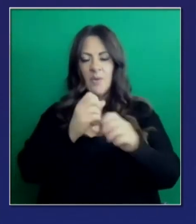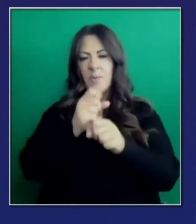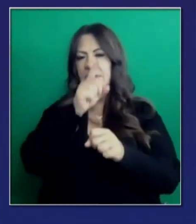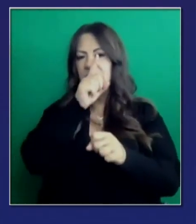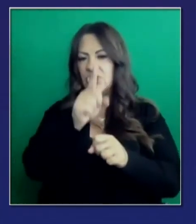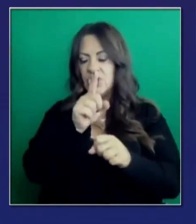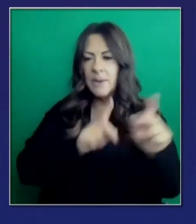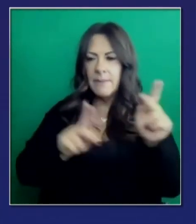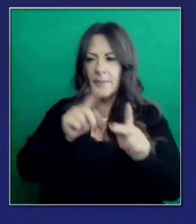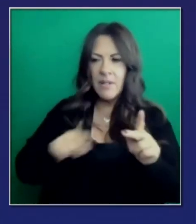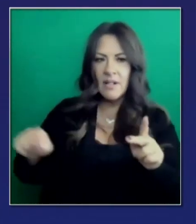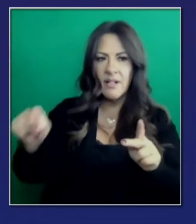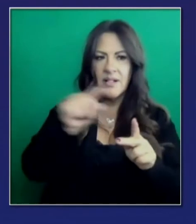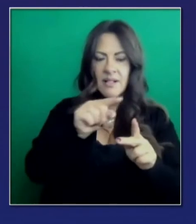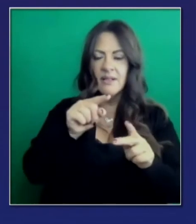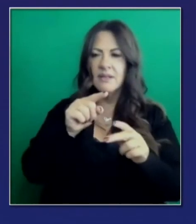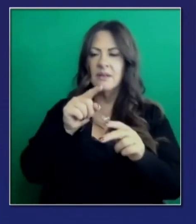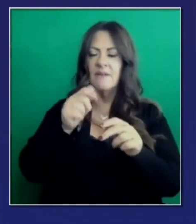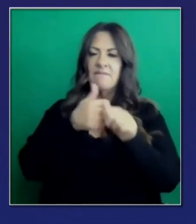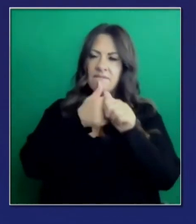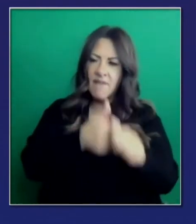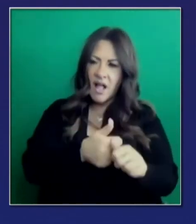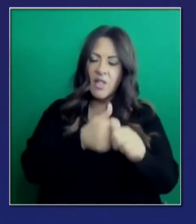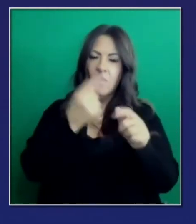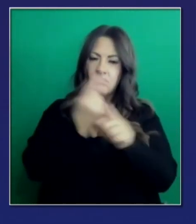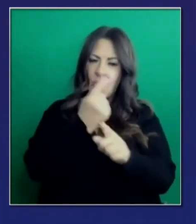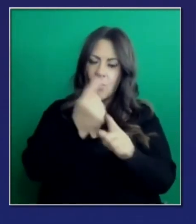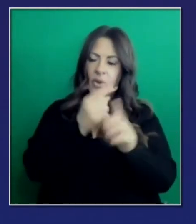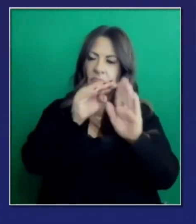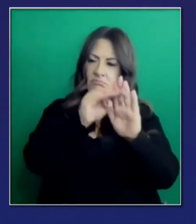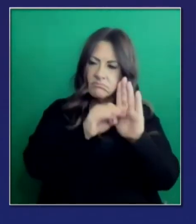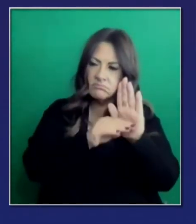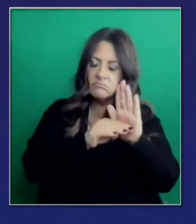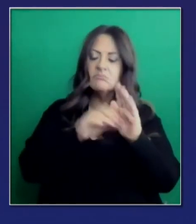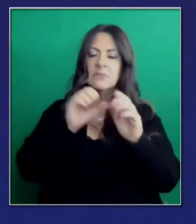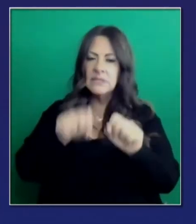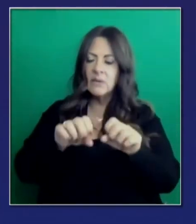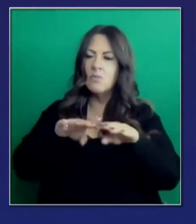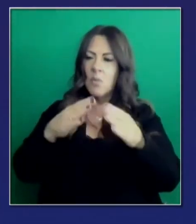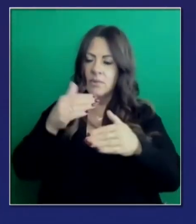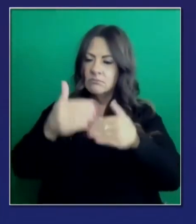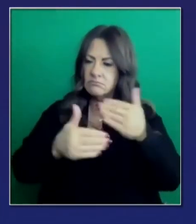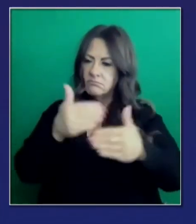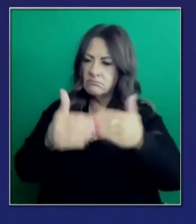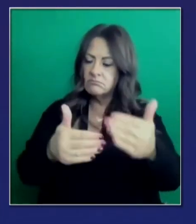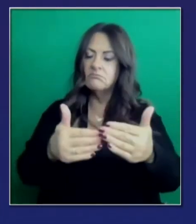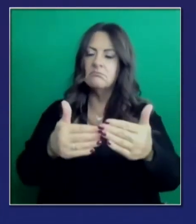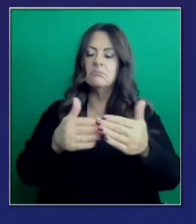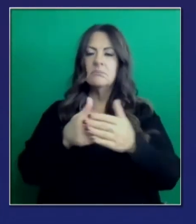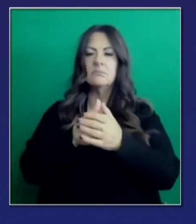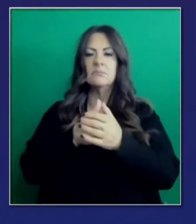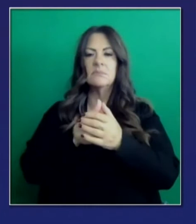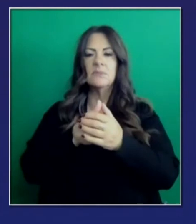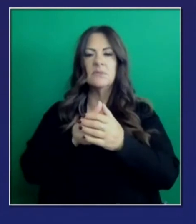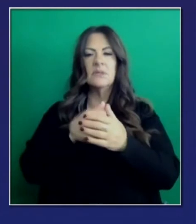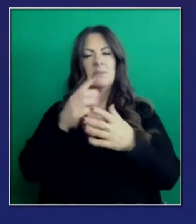be in compliance. And so that's the way we're approaching this, not naively, soberly, with our eyes wide open. And as I said in the beginning, Dr. Galley